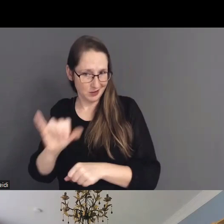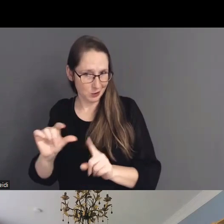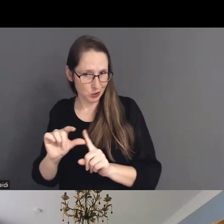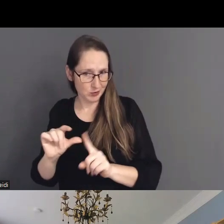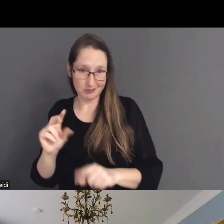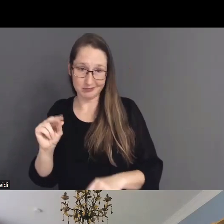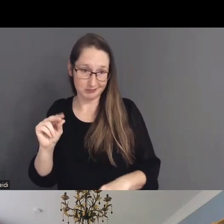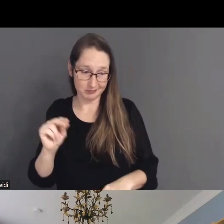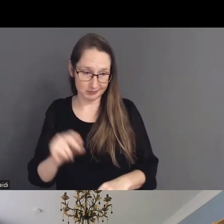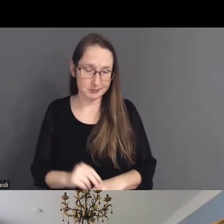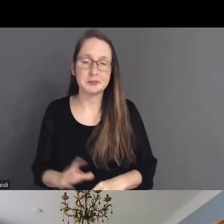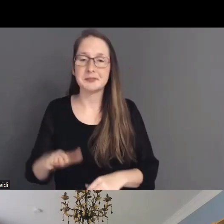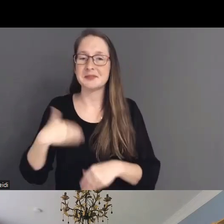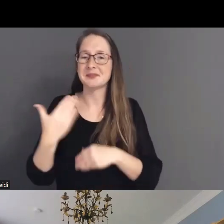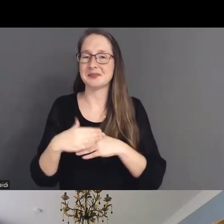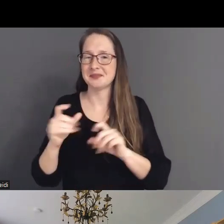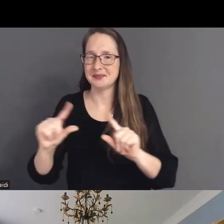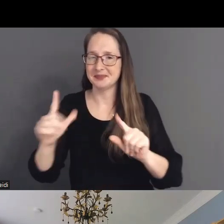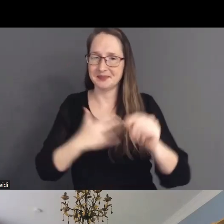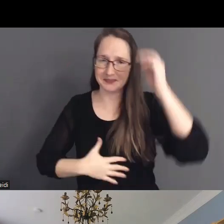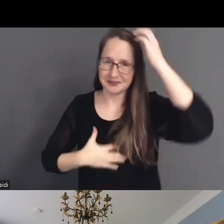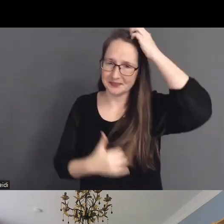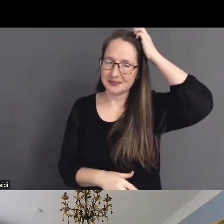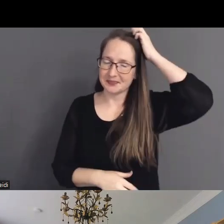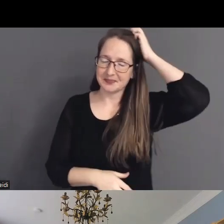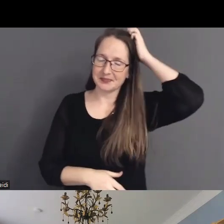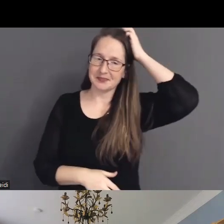terminology. Next slide, please.